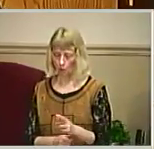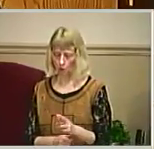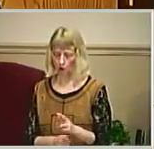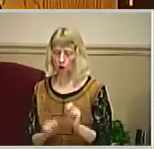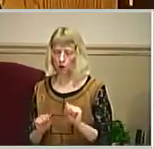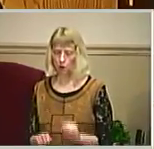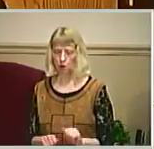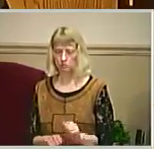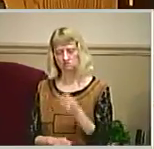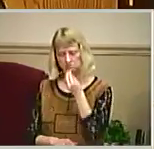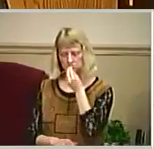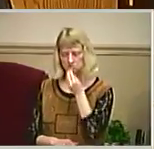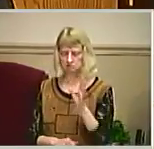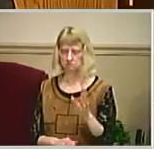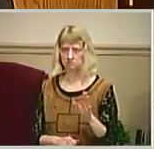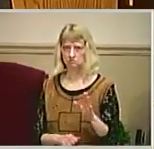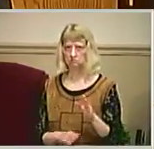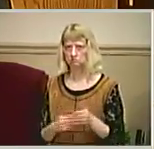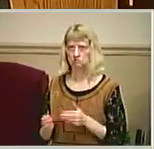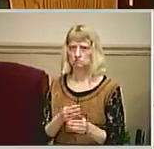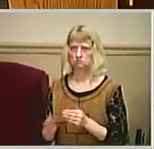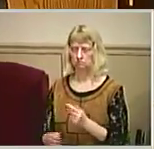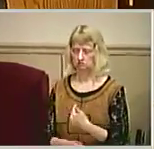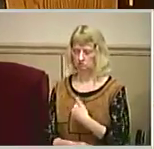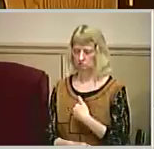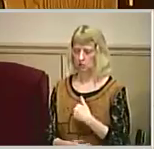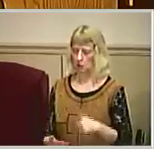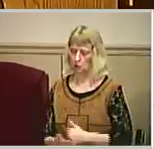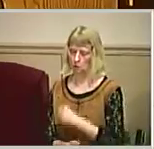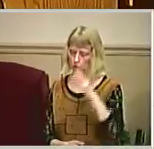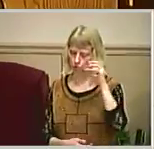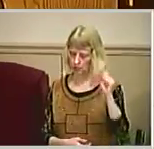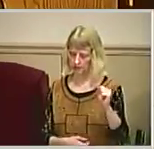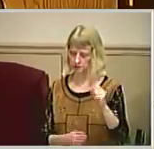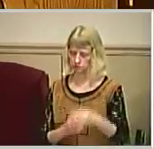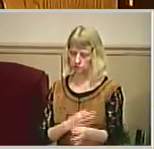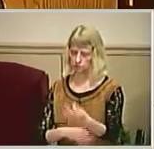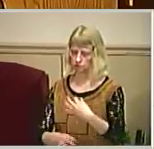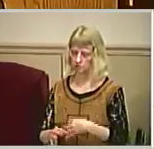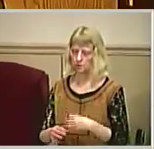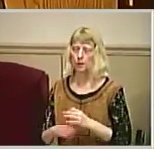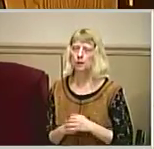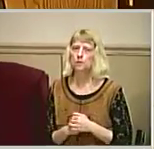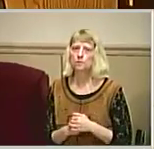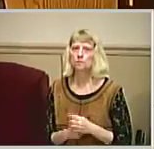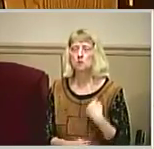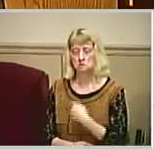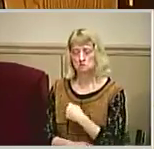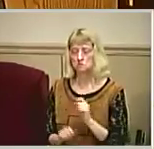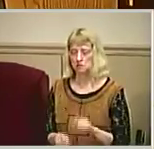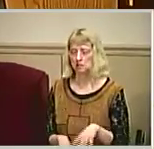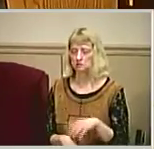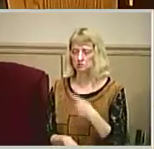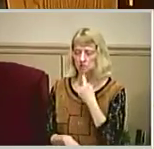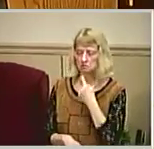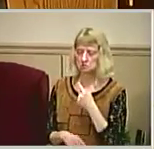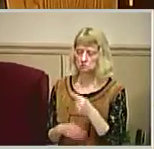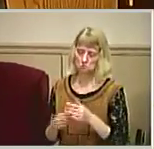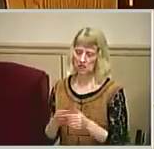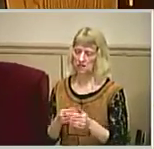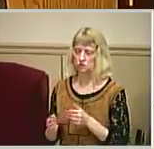be indifferent about this new president that has been inaugurated. We can say, well,